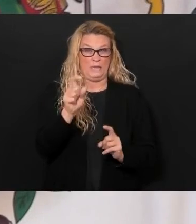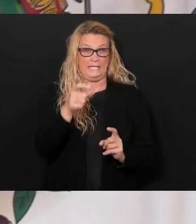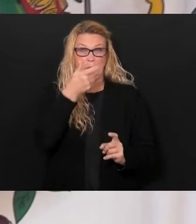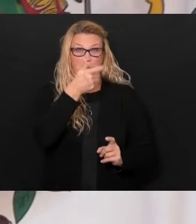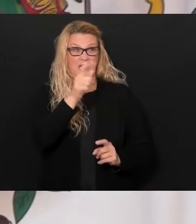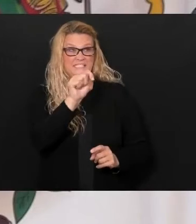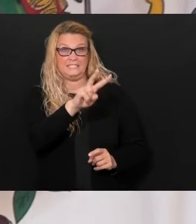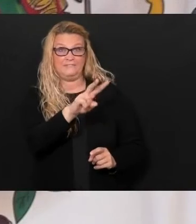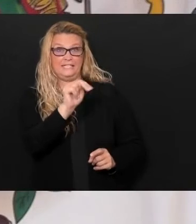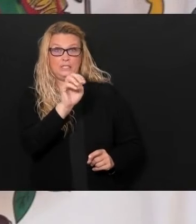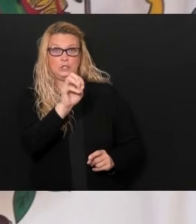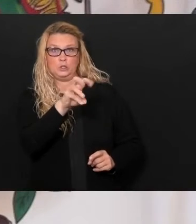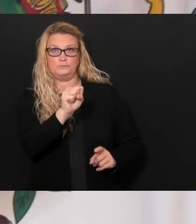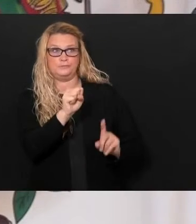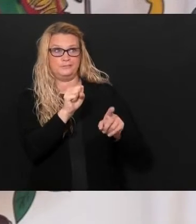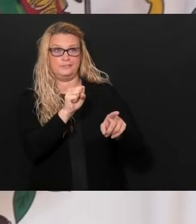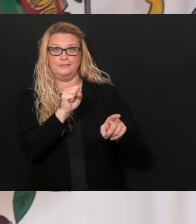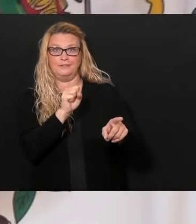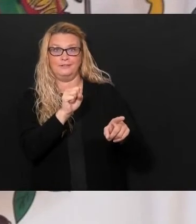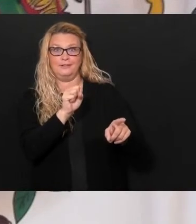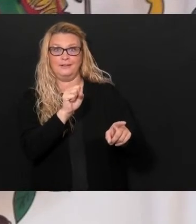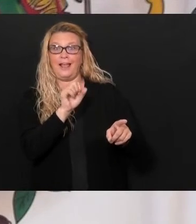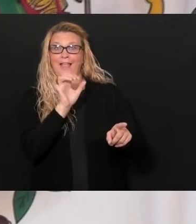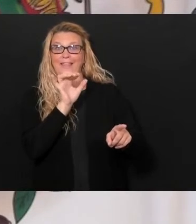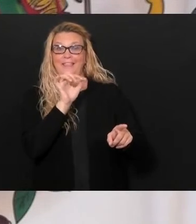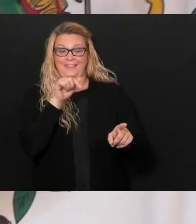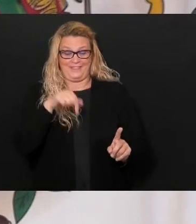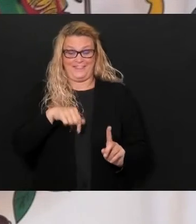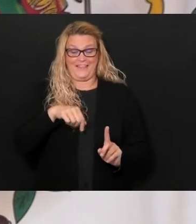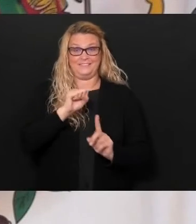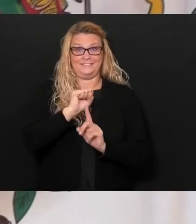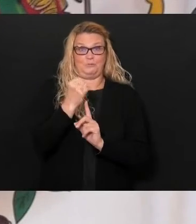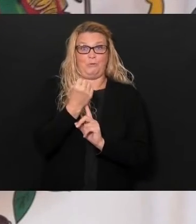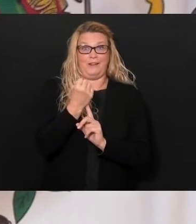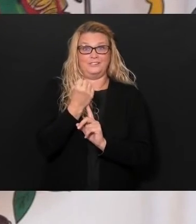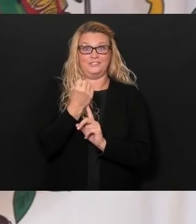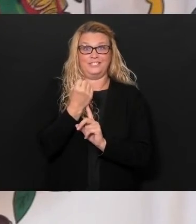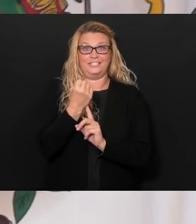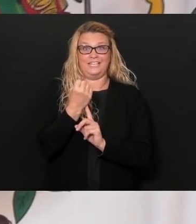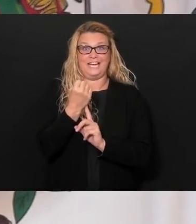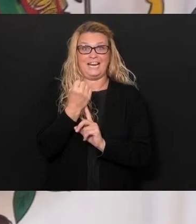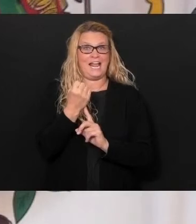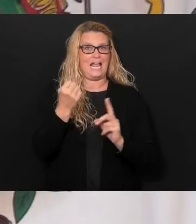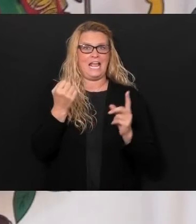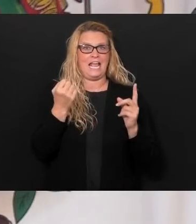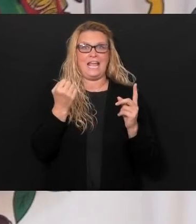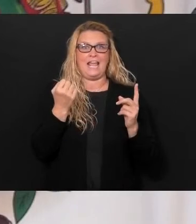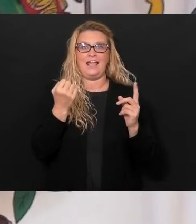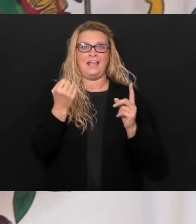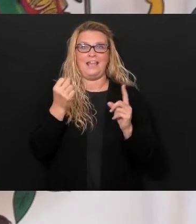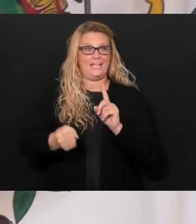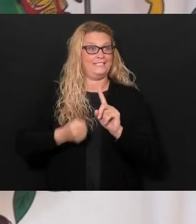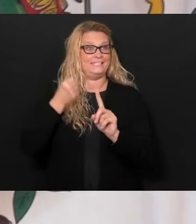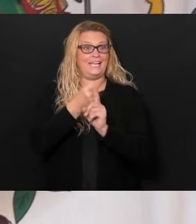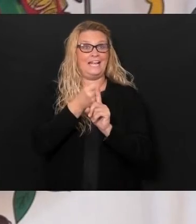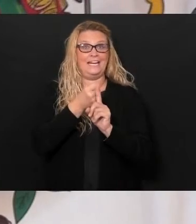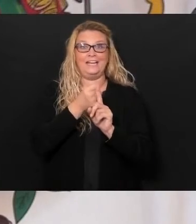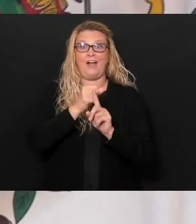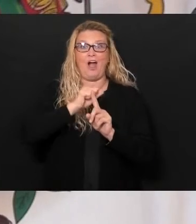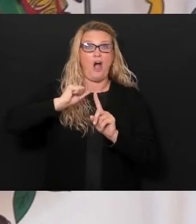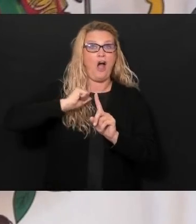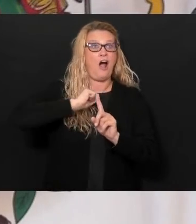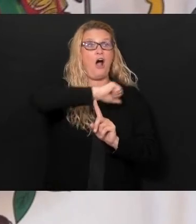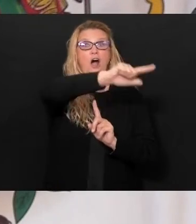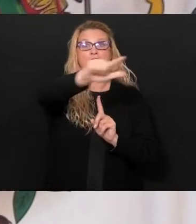look. This situation today is coming at us in every way that it can come at us.